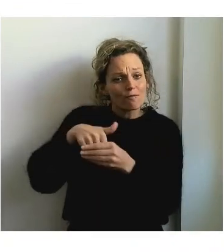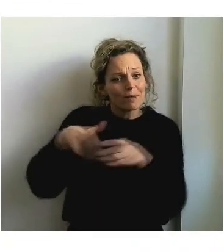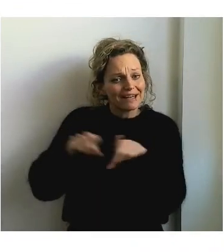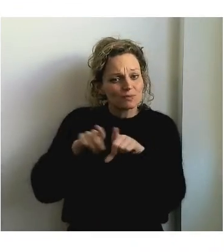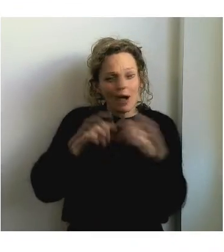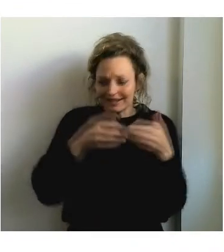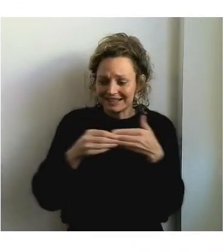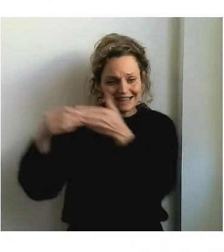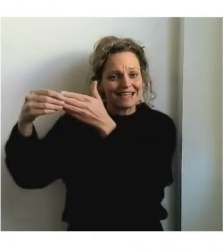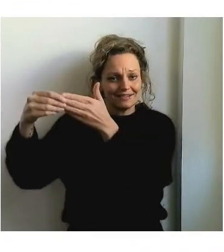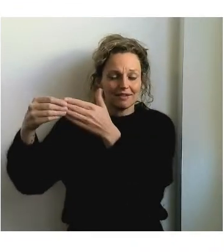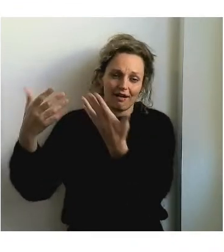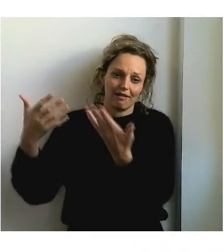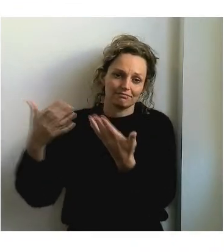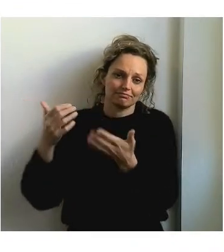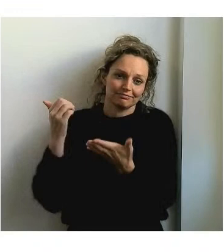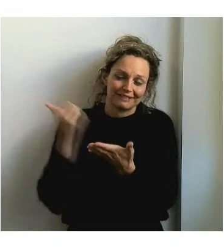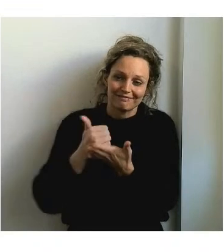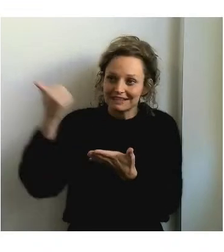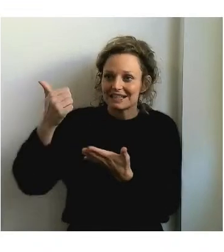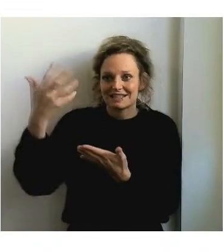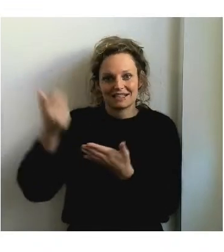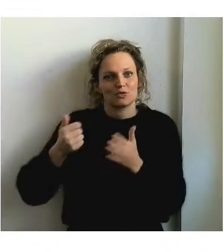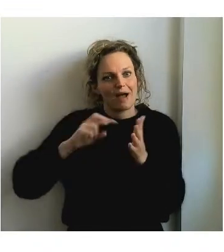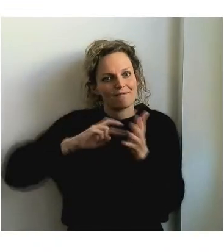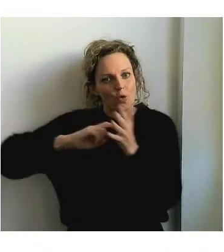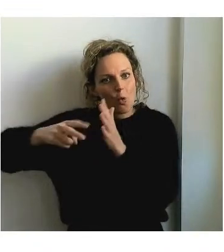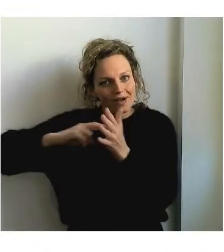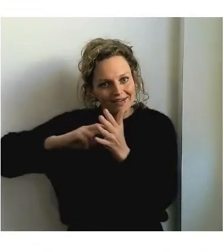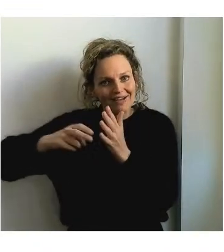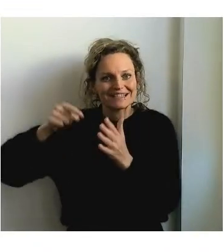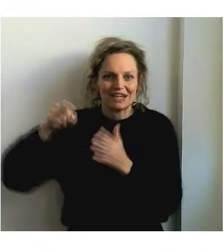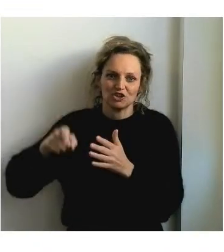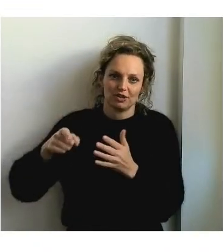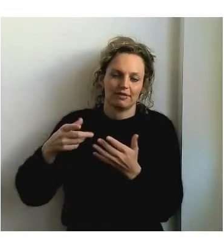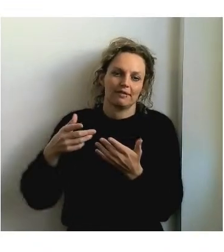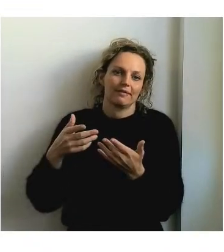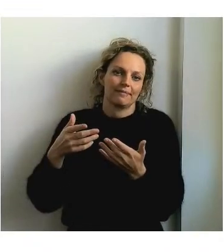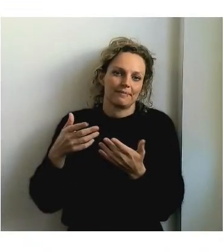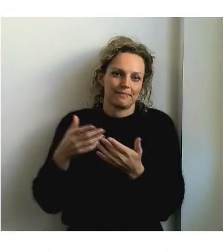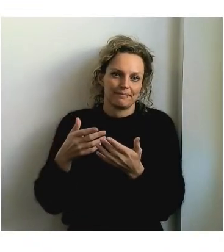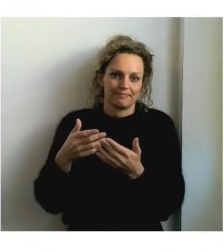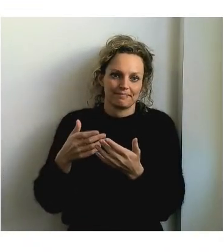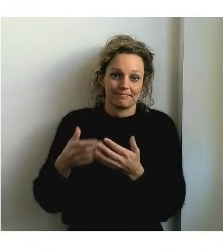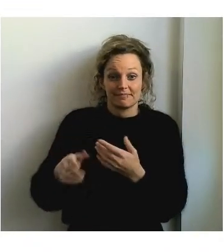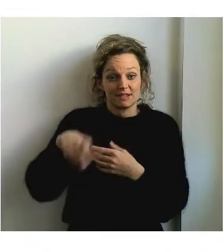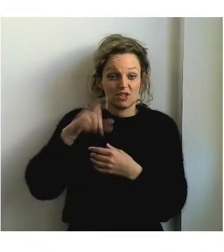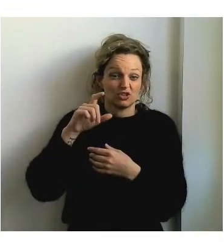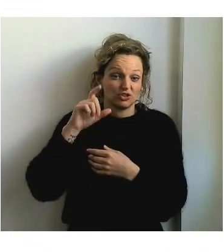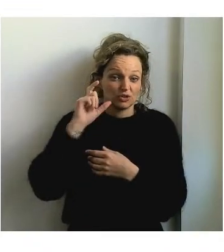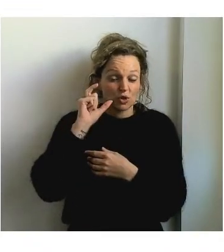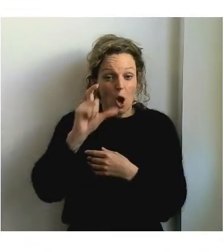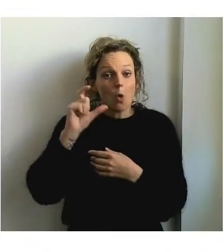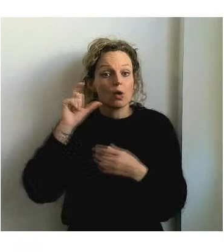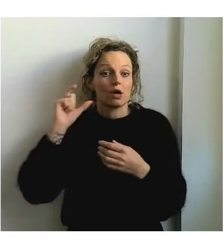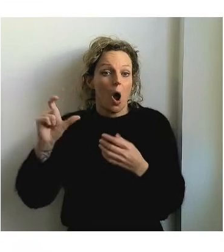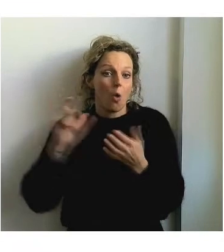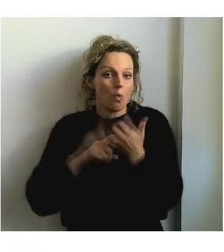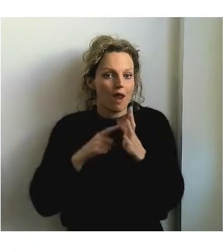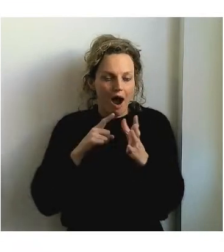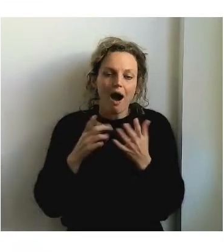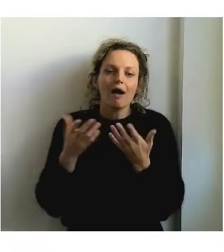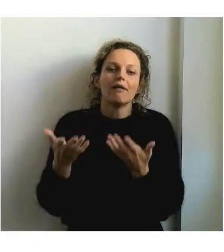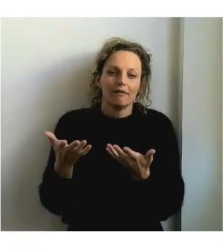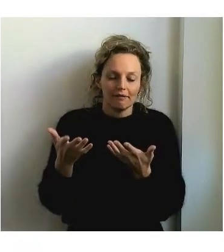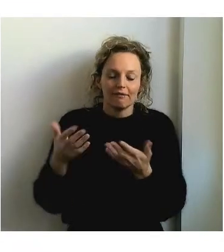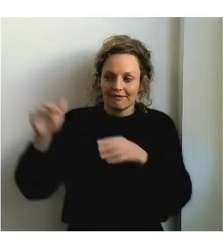just fantastic to have organisations such as Korn, Ferry and Coca-Cola Pacific involved with us. So thank